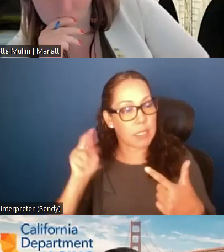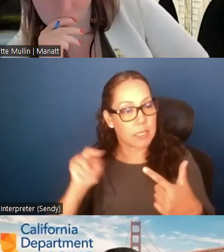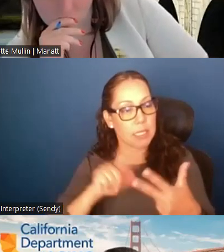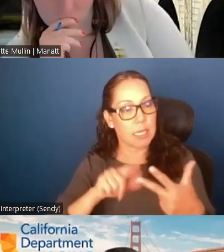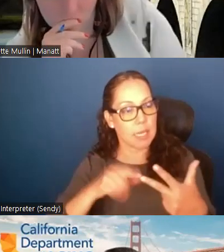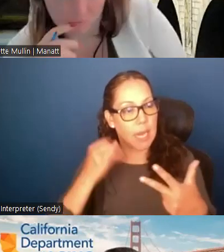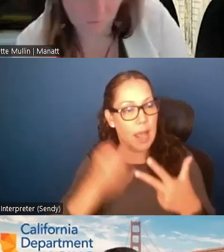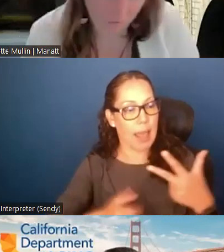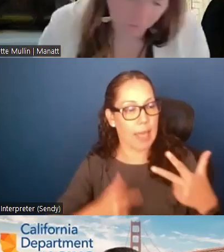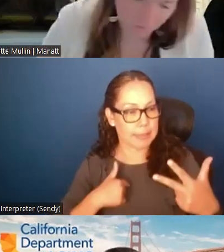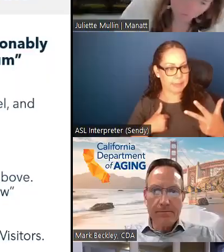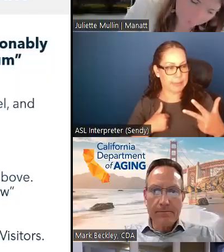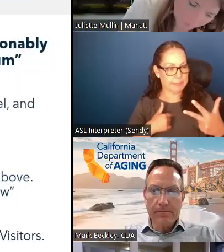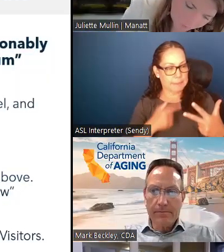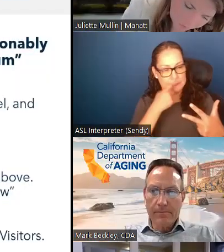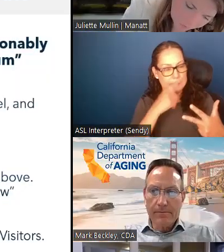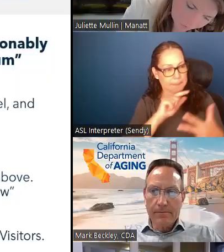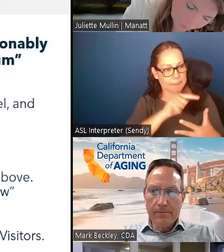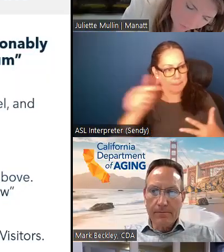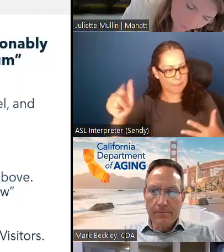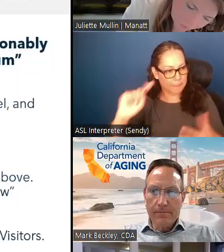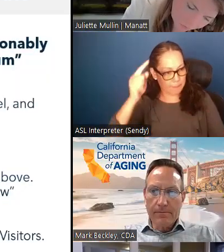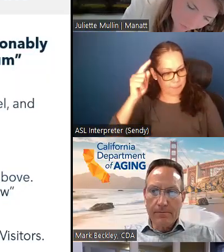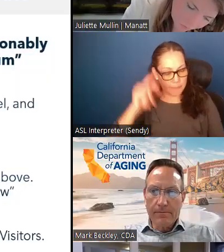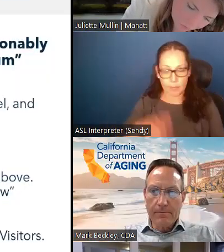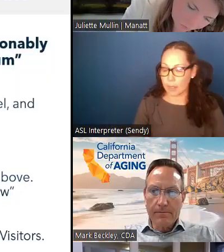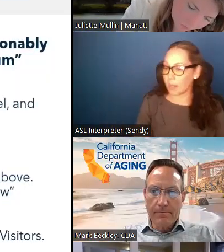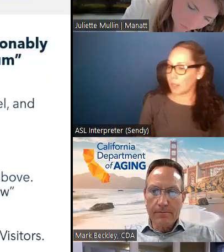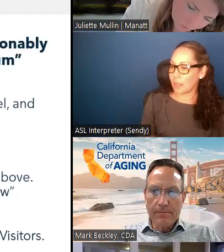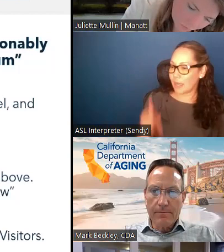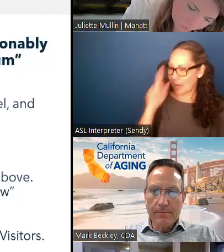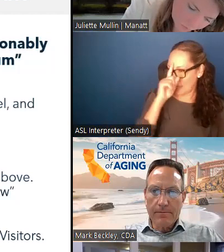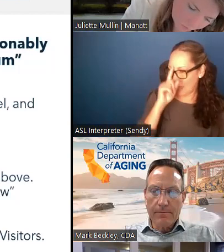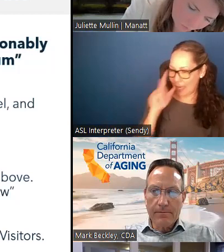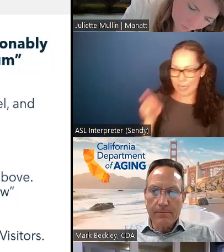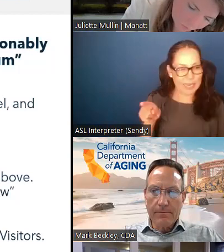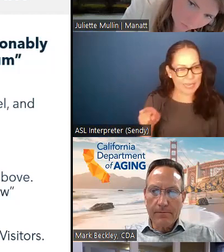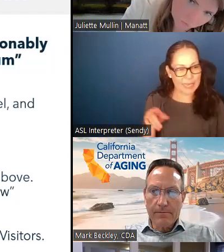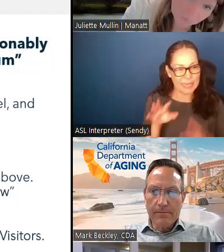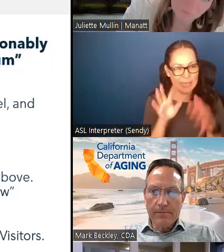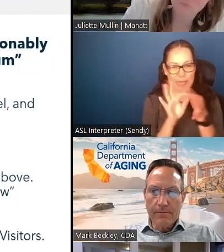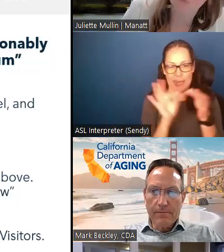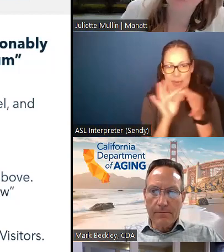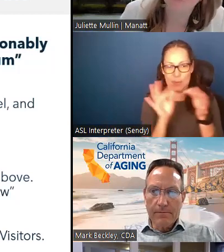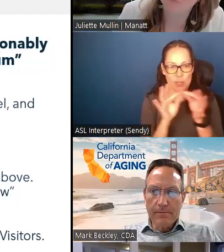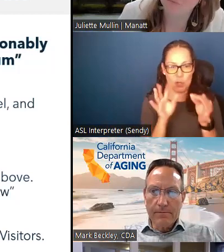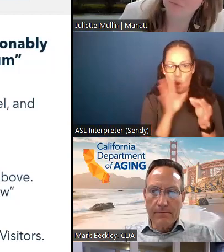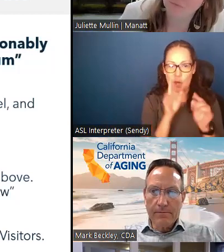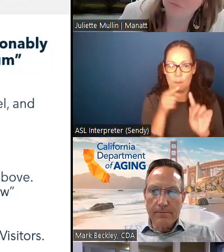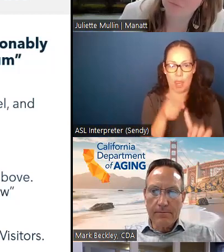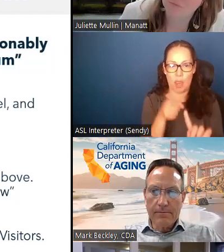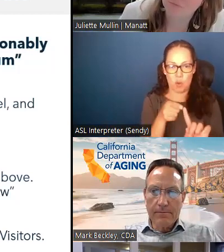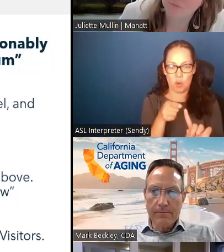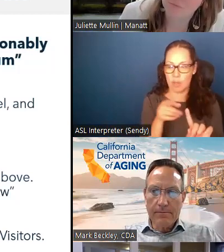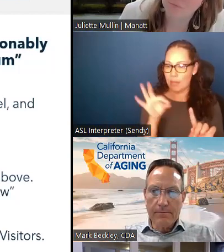Yeah, hi. I think this is the first place in the principles or recommendations where we talk about a facility having